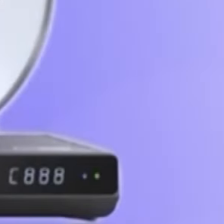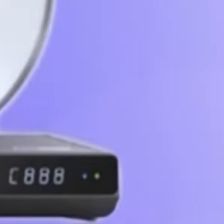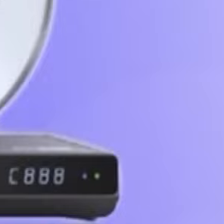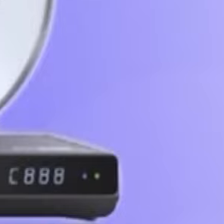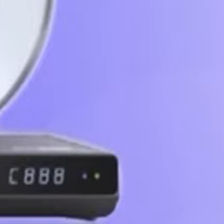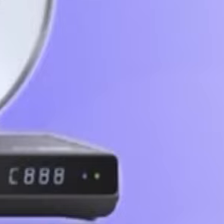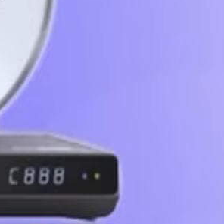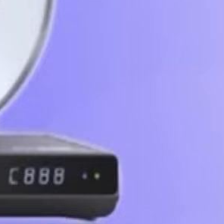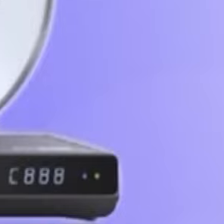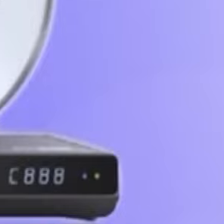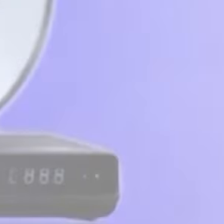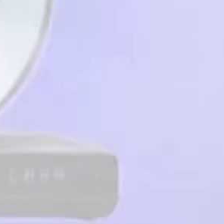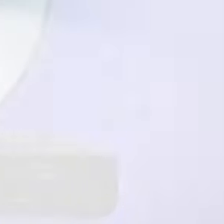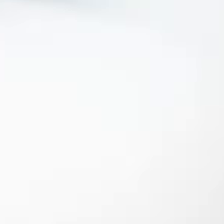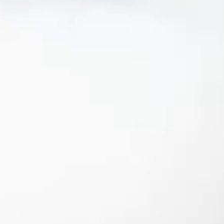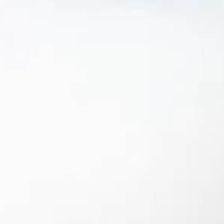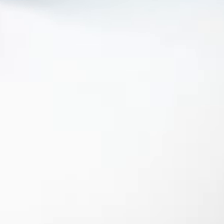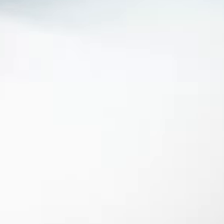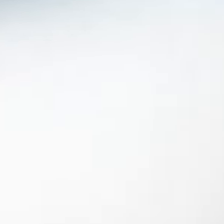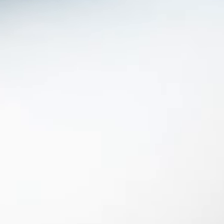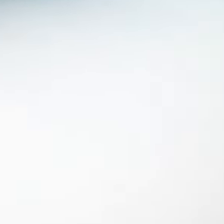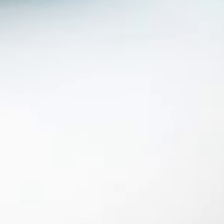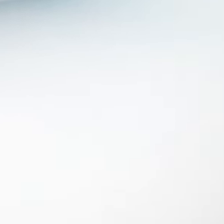458 DTH. Don't miss.